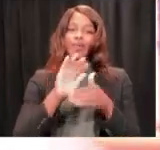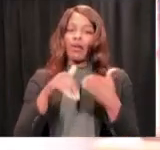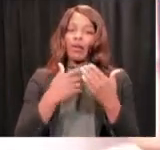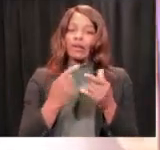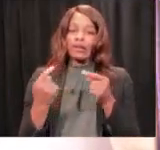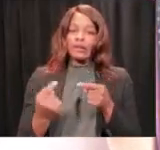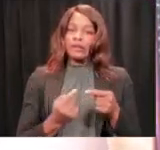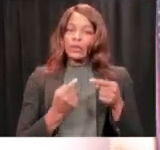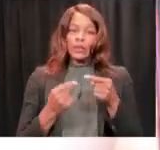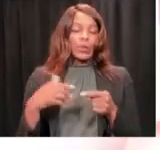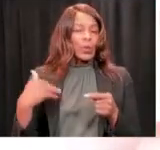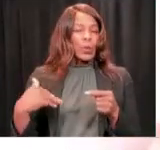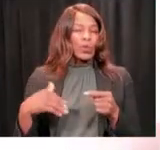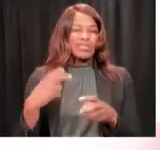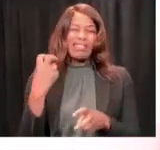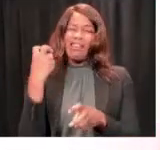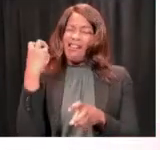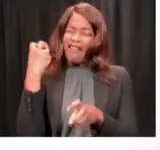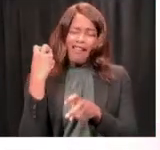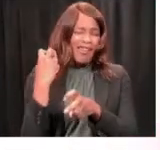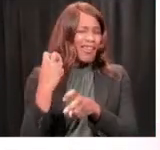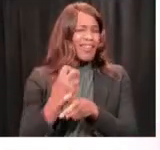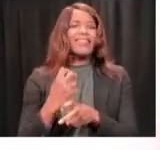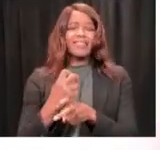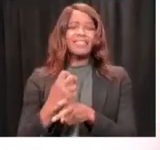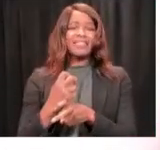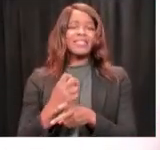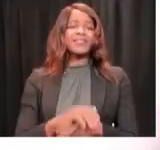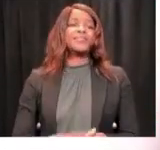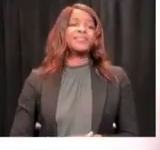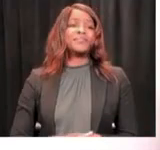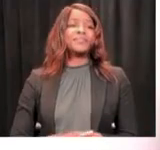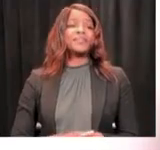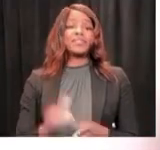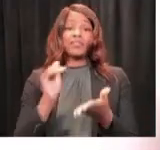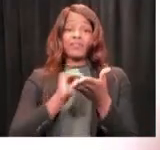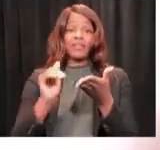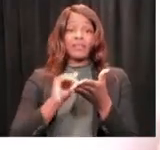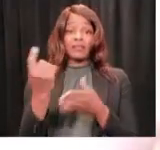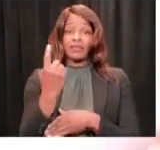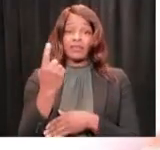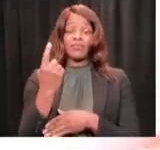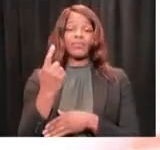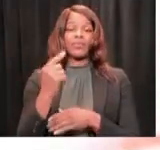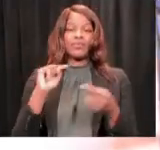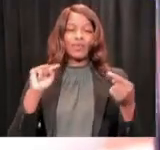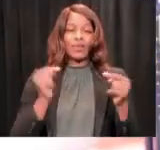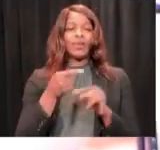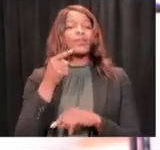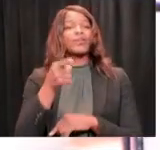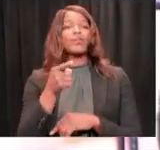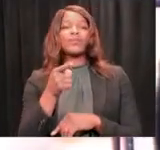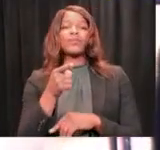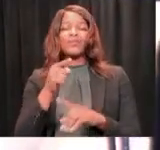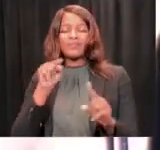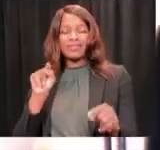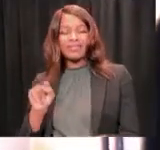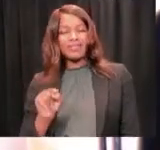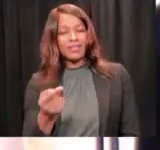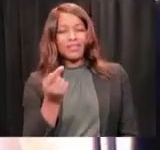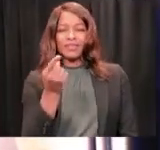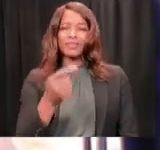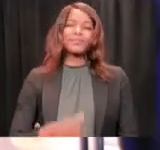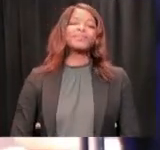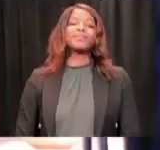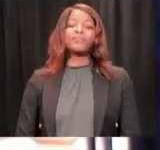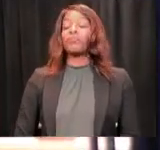do, right? It's one of the hardest things to do, to be able to forgive somebody that has hurt you or offended you. But here's what I'm telling